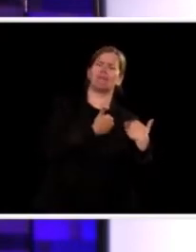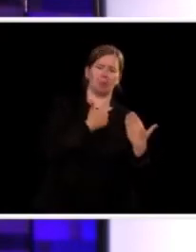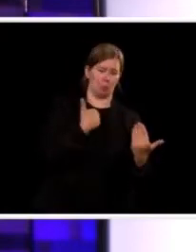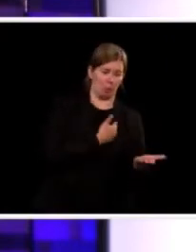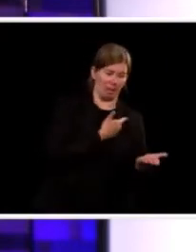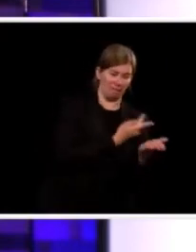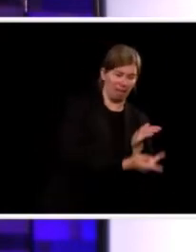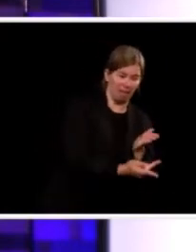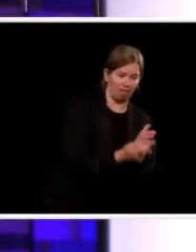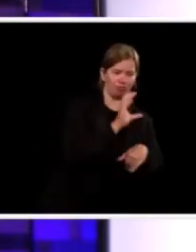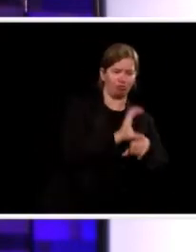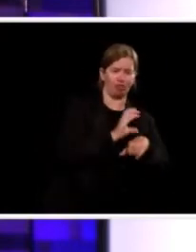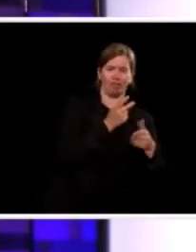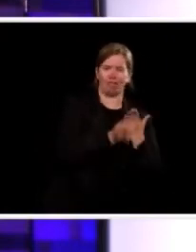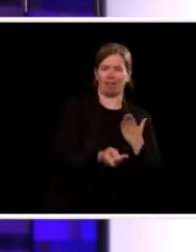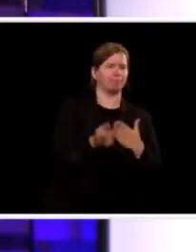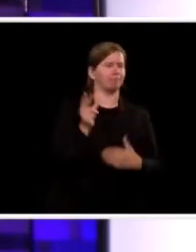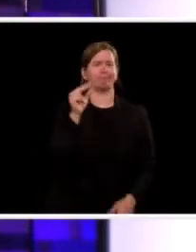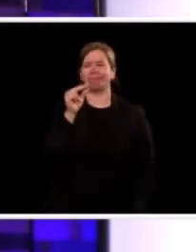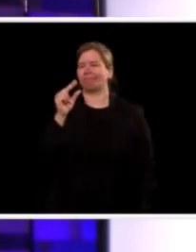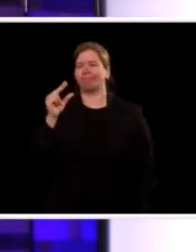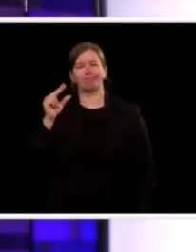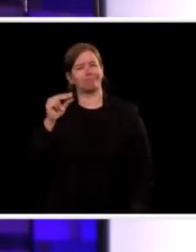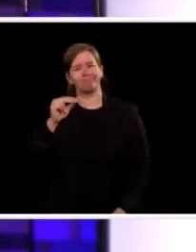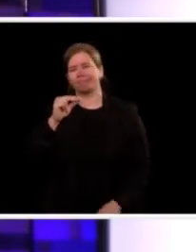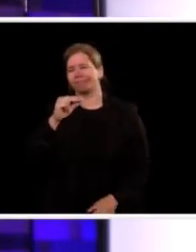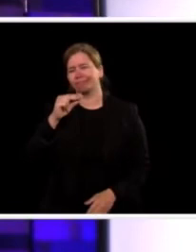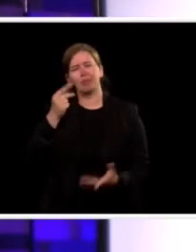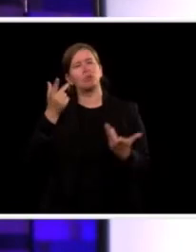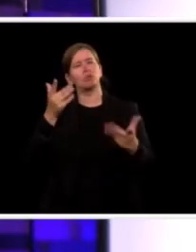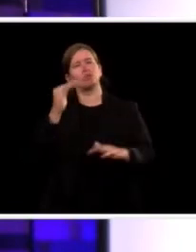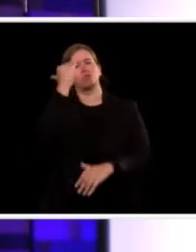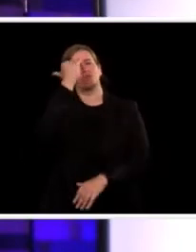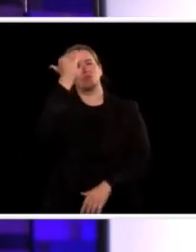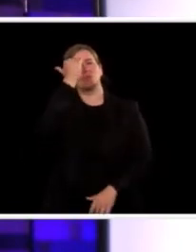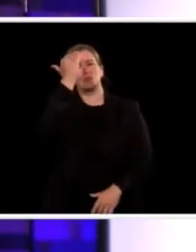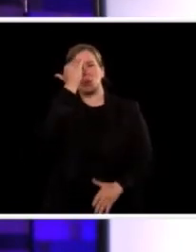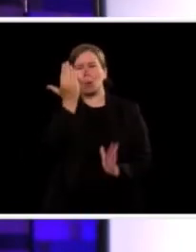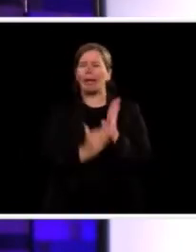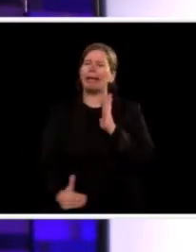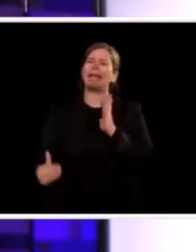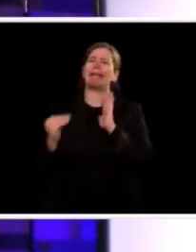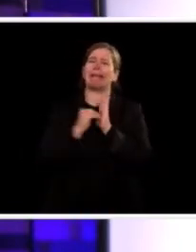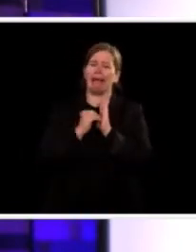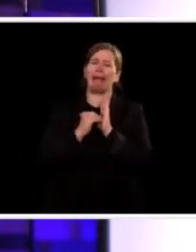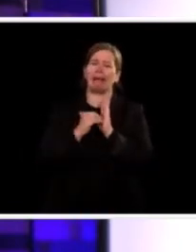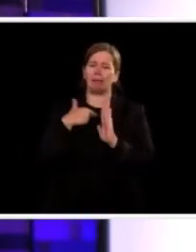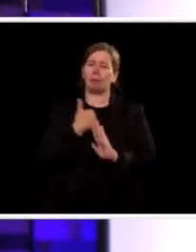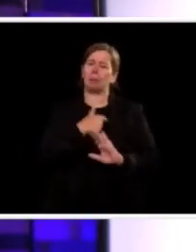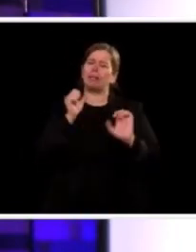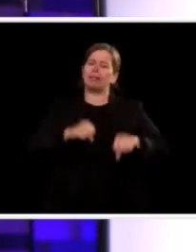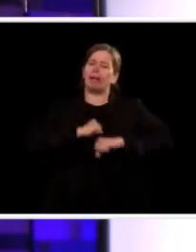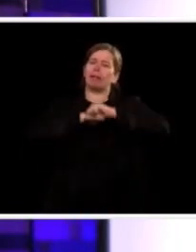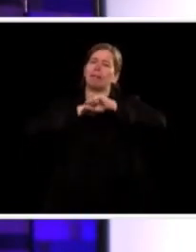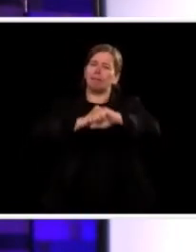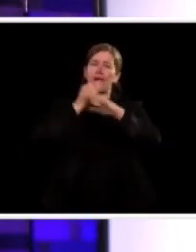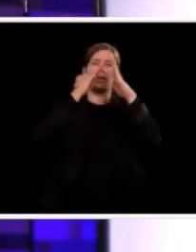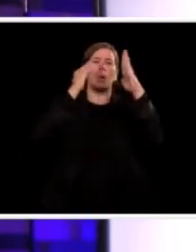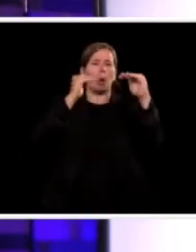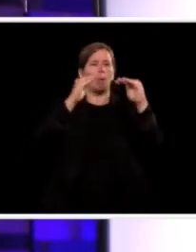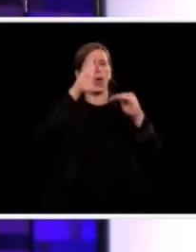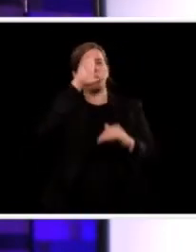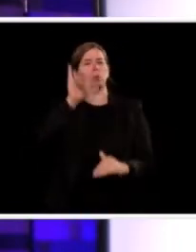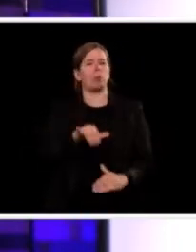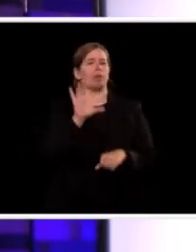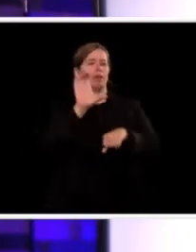church fails. But siblings in Christ, the ancients have reminded us again to defend hope, knowing that